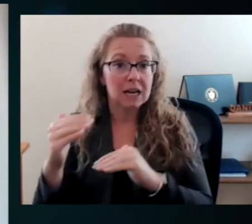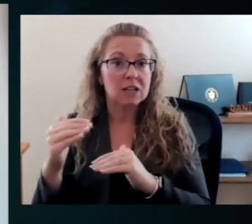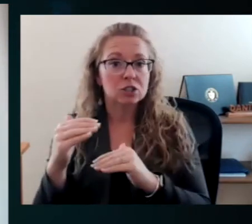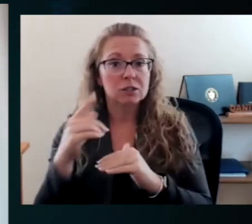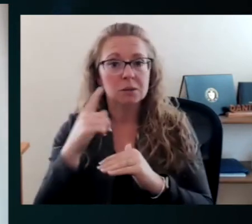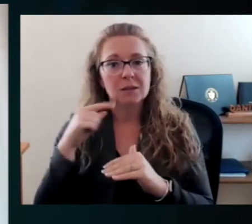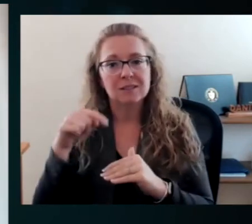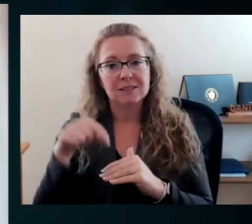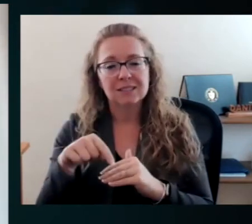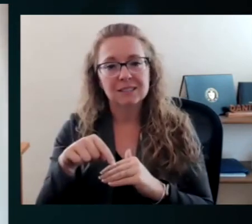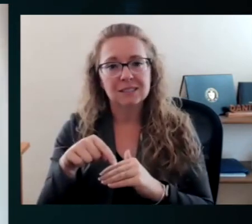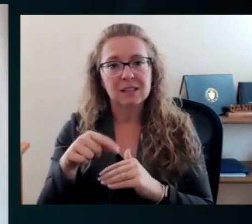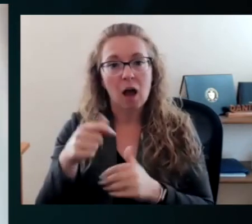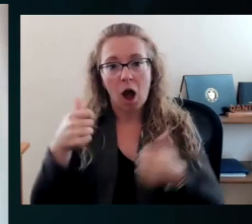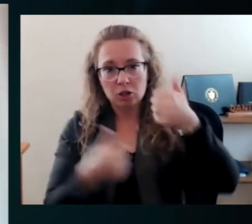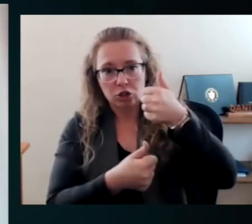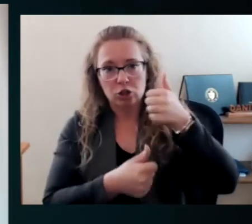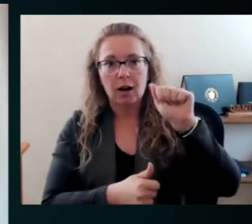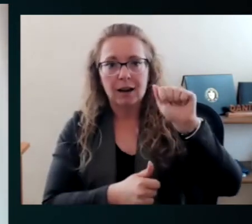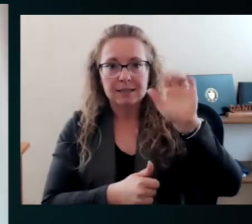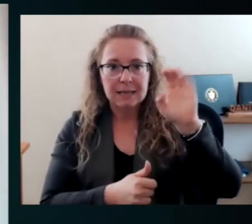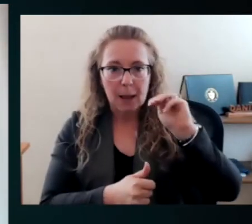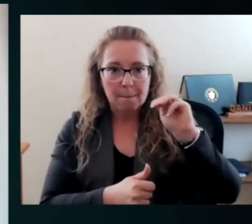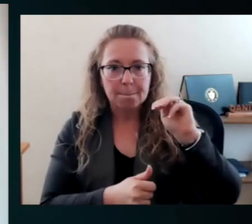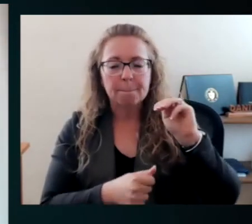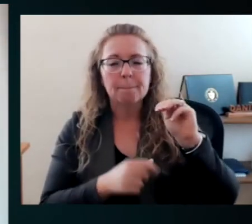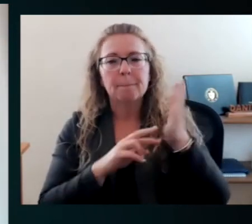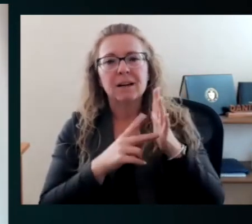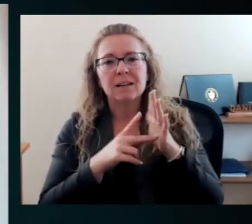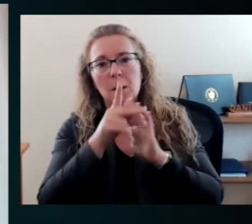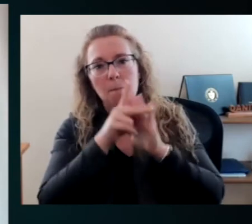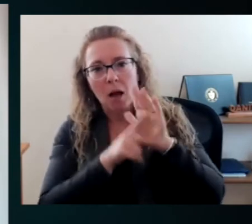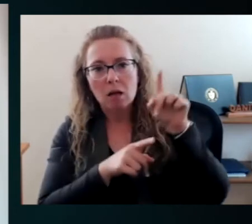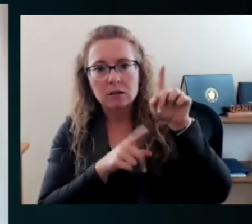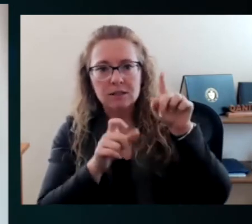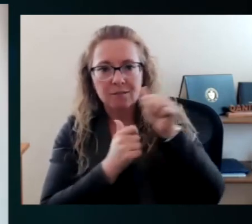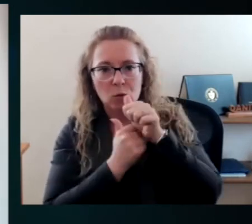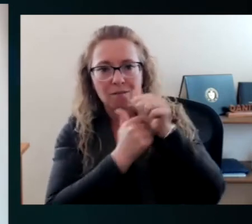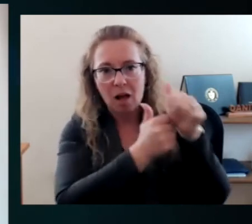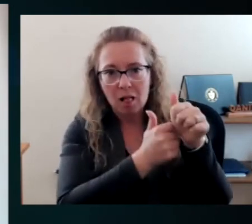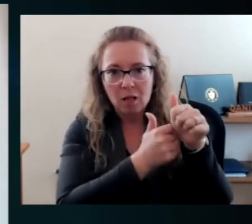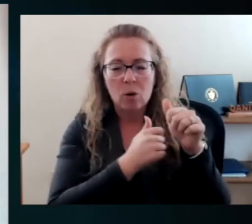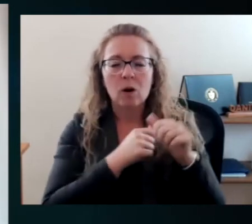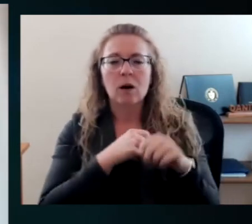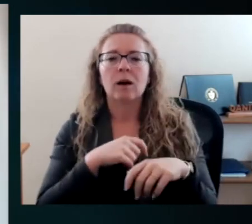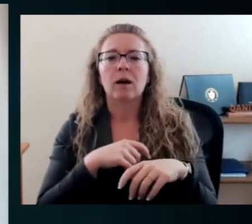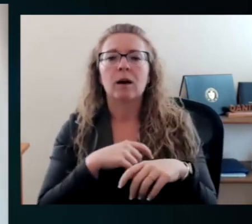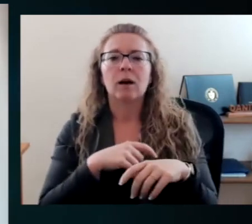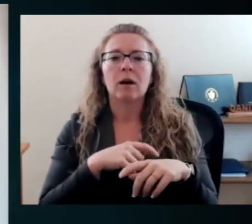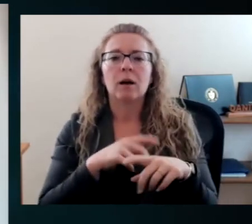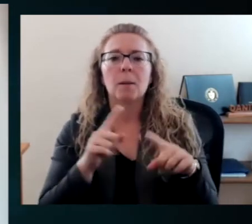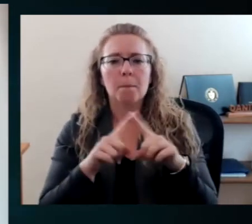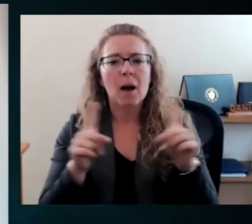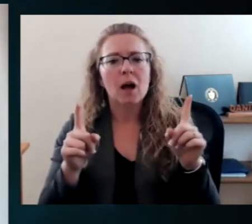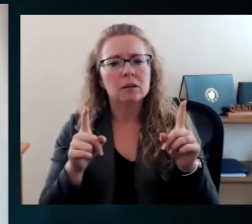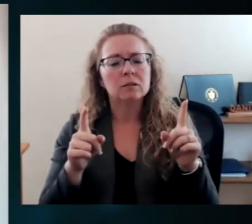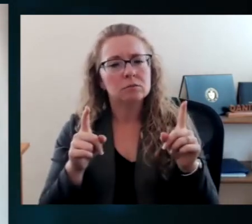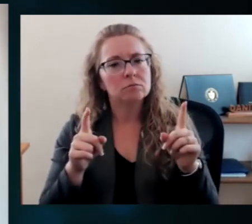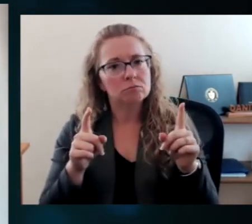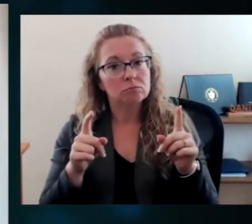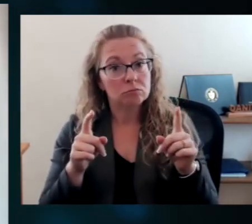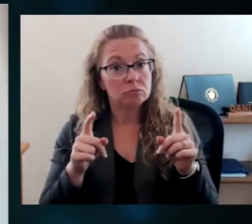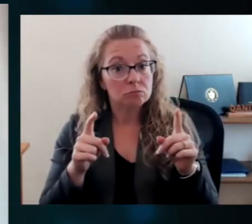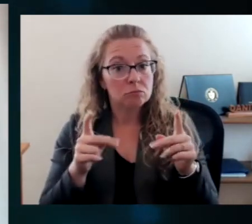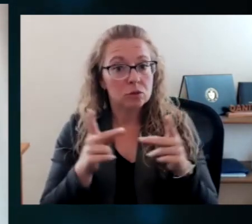ACM. And there are policies that it has to adhere to, but there's a lot of room even within those policies